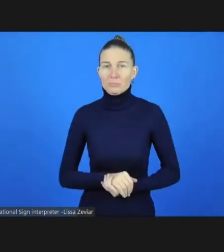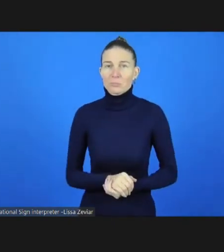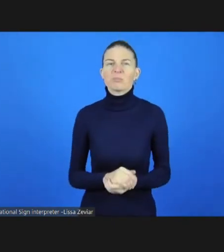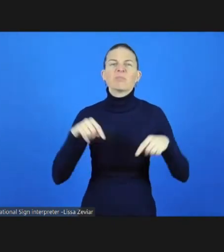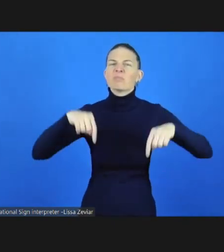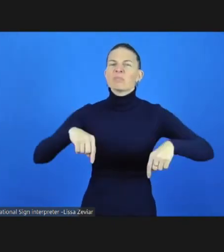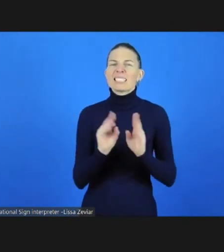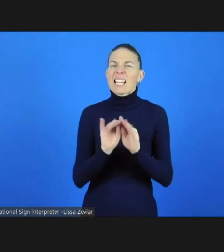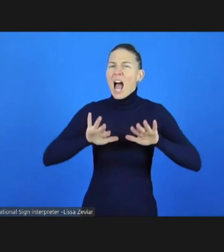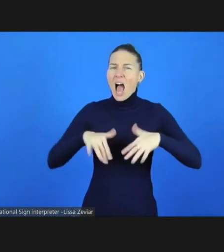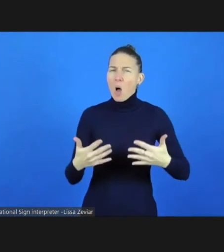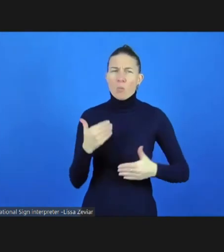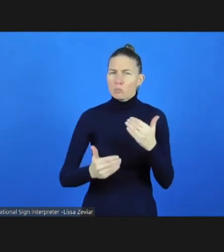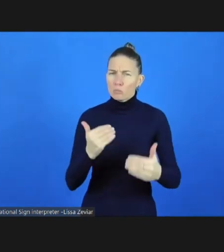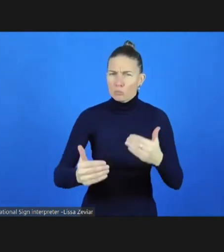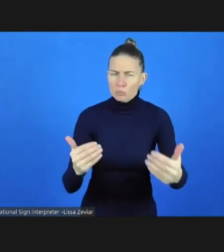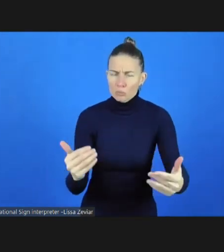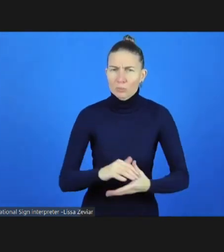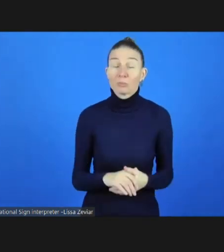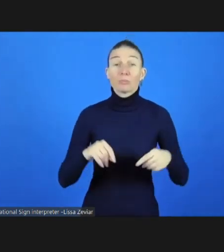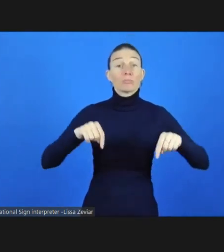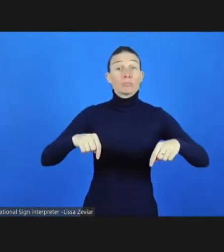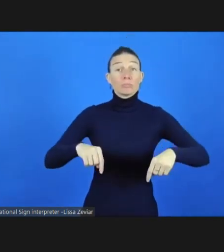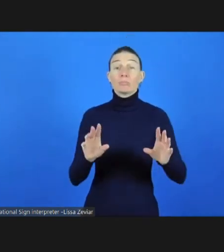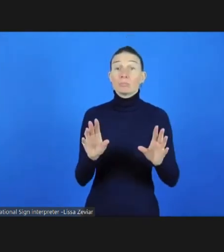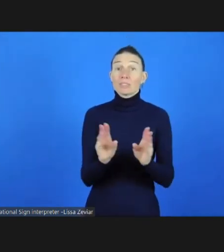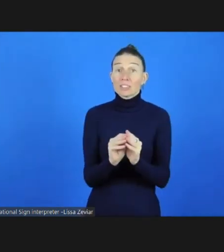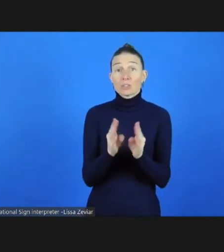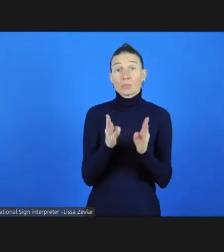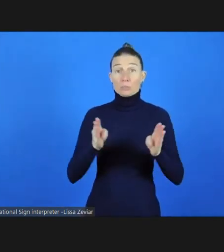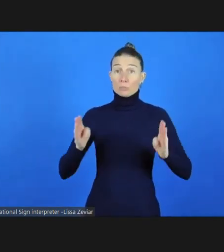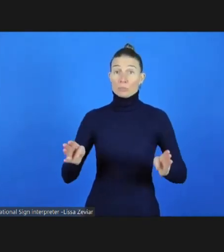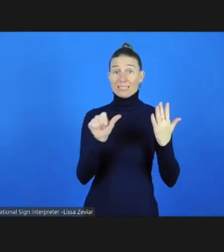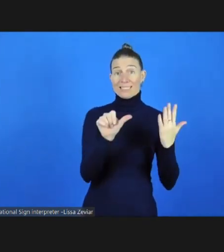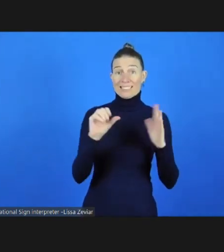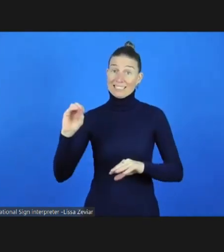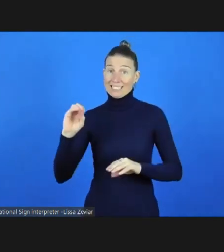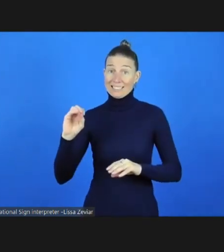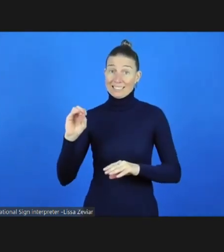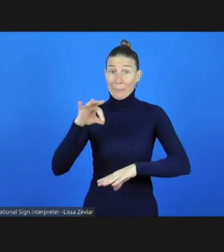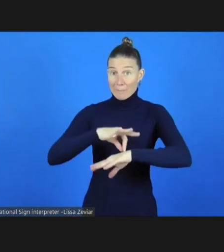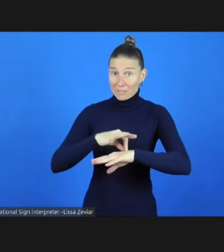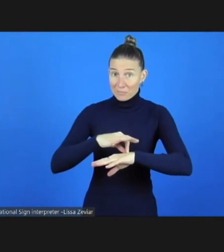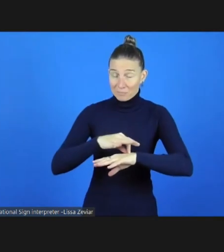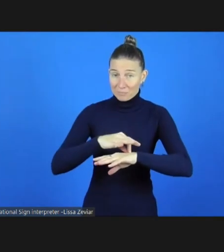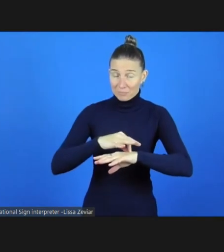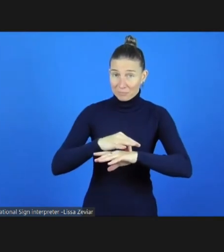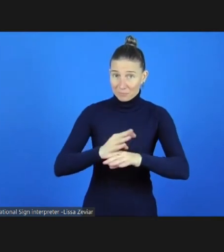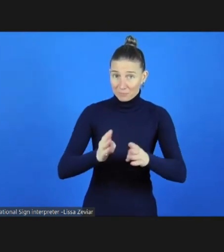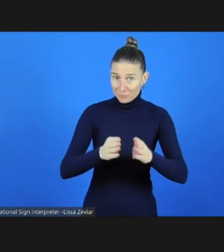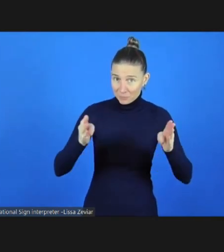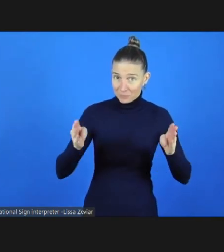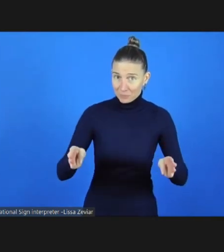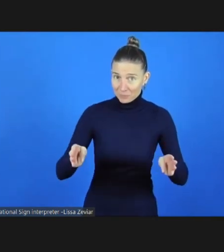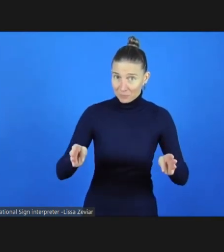session. The session itself will last for 60 minutes. And it has been designed so that